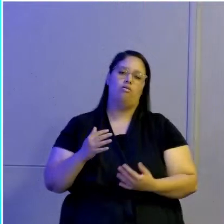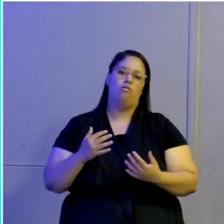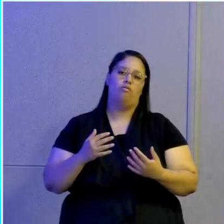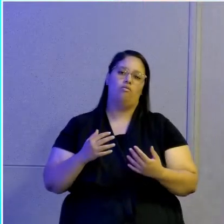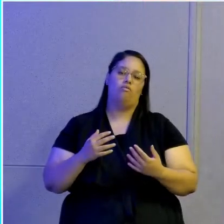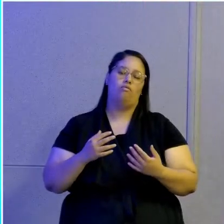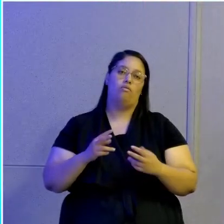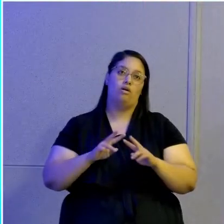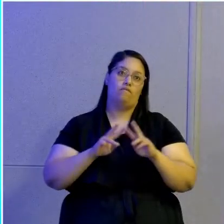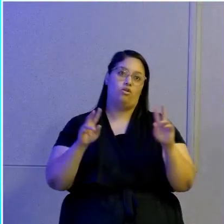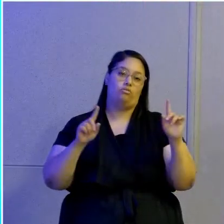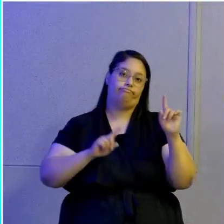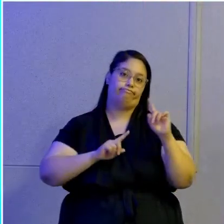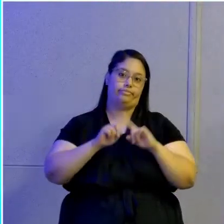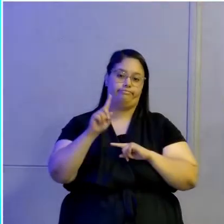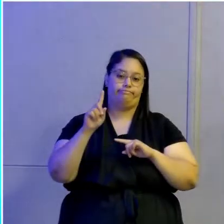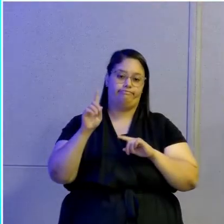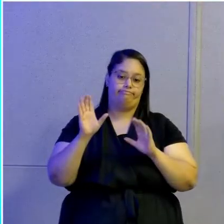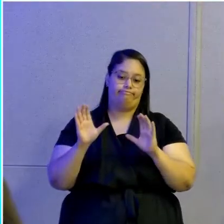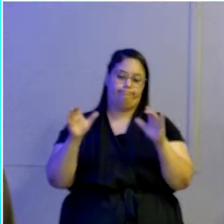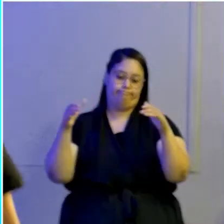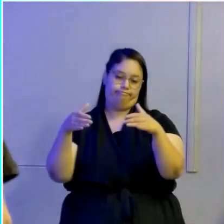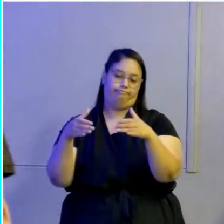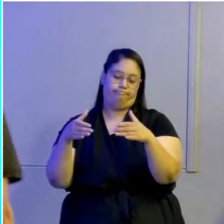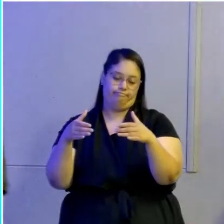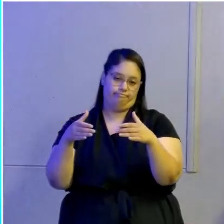successful consortium.